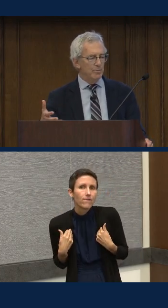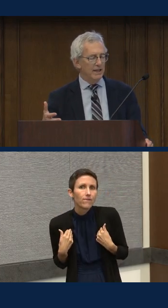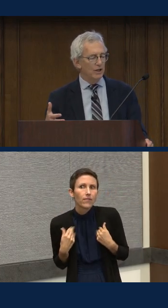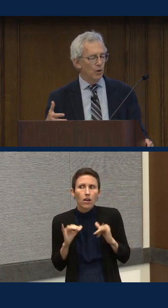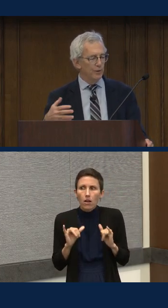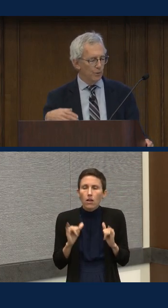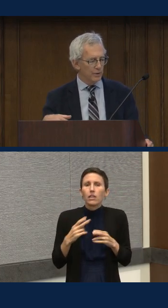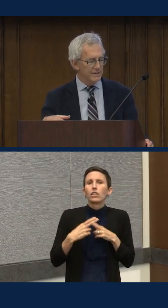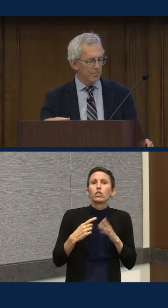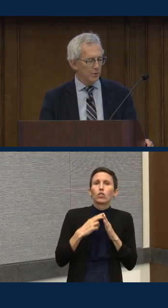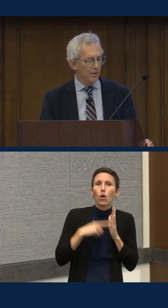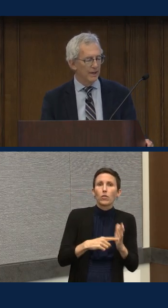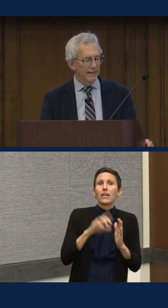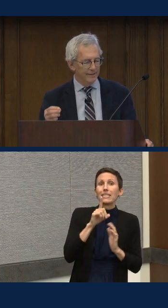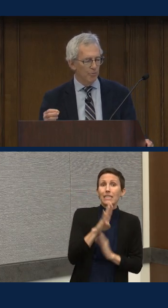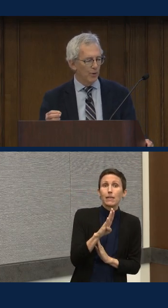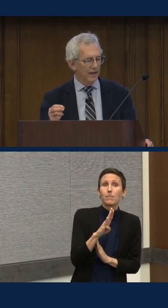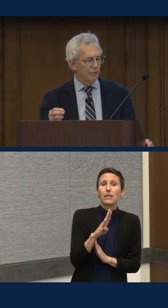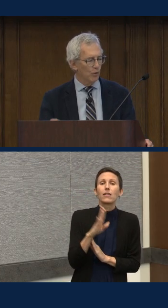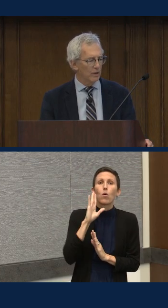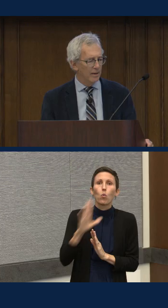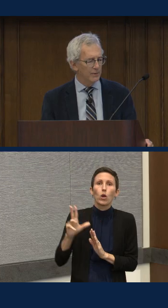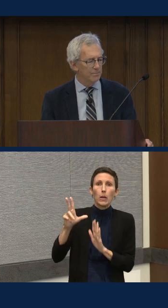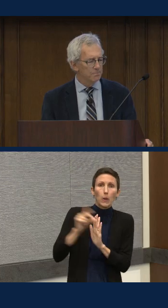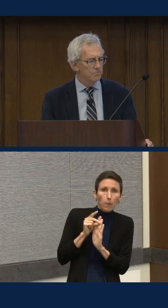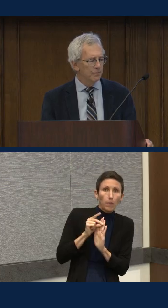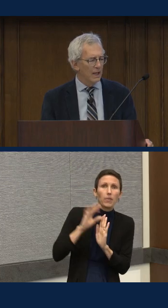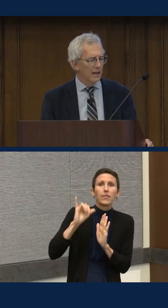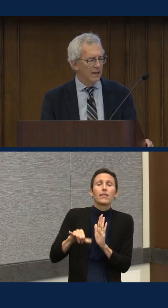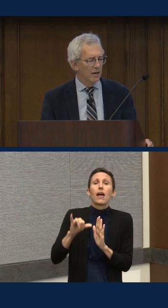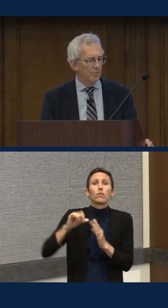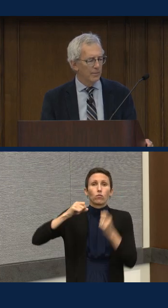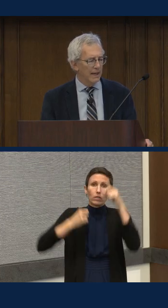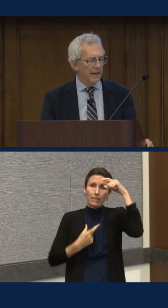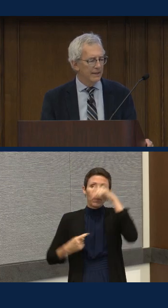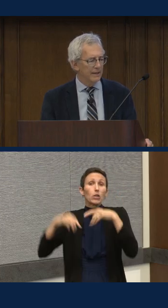that DB encoded the receptor in the brain for leptin.